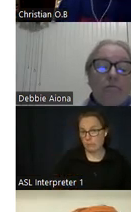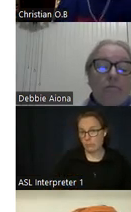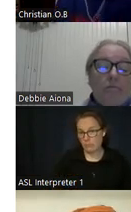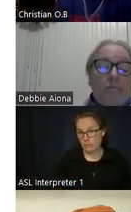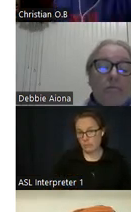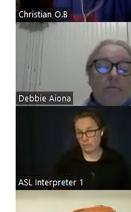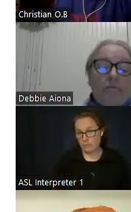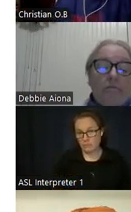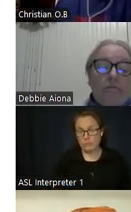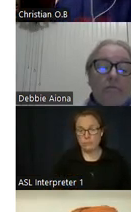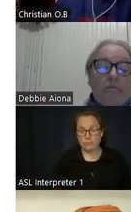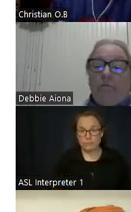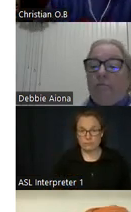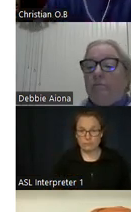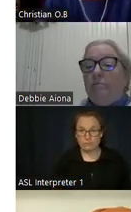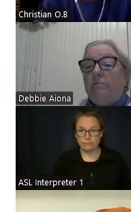And then